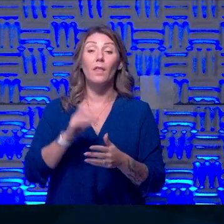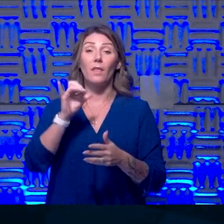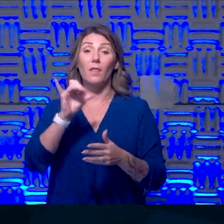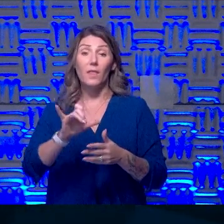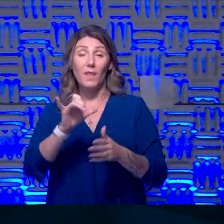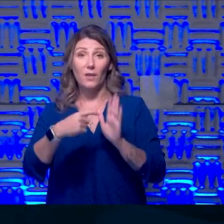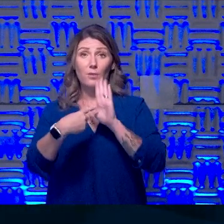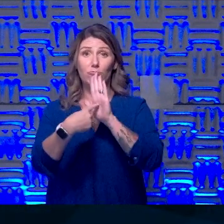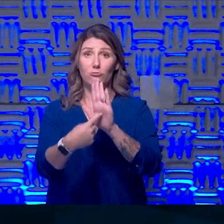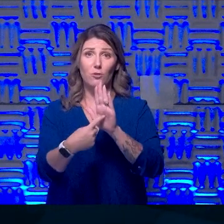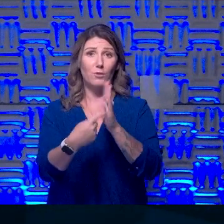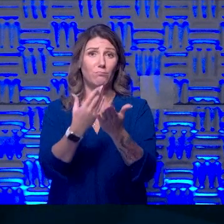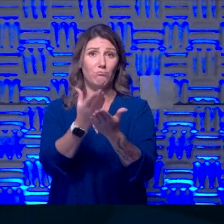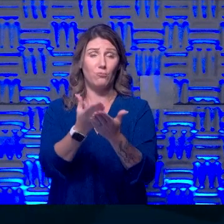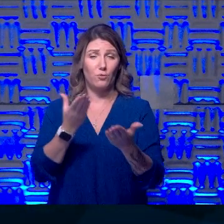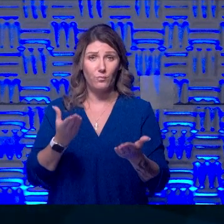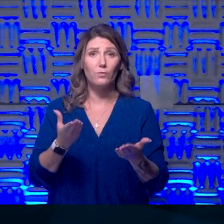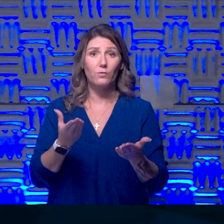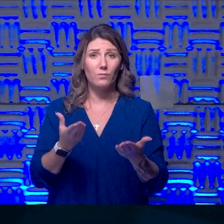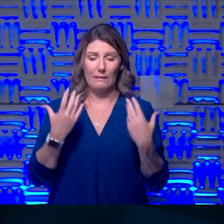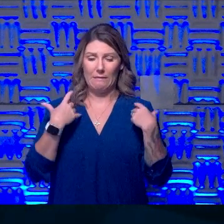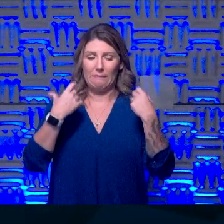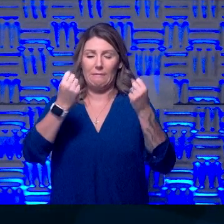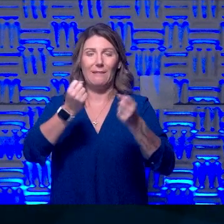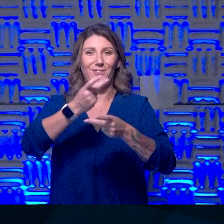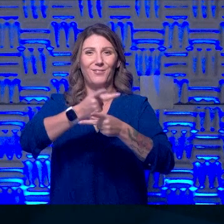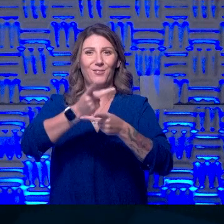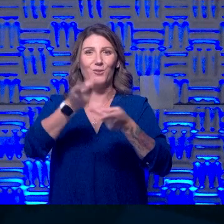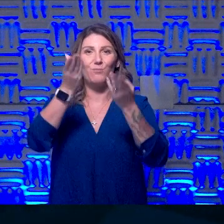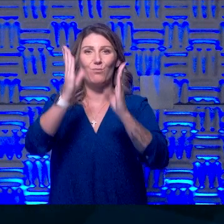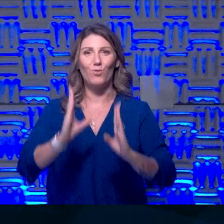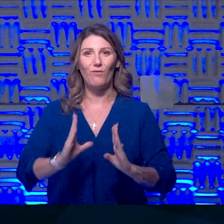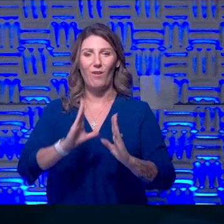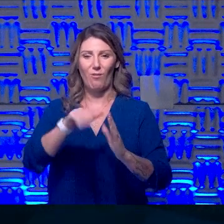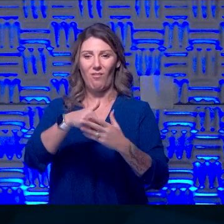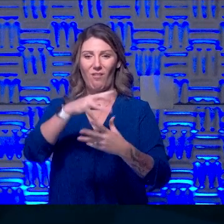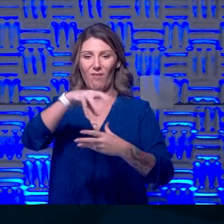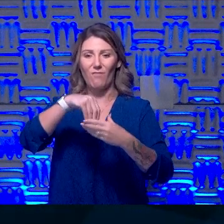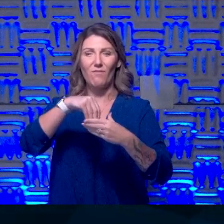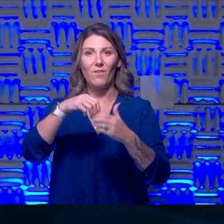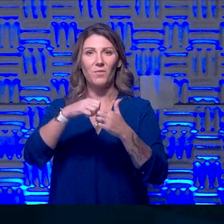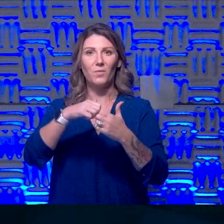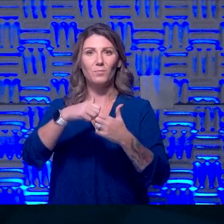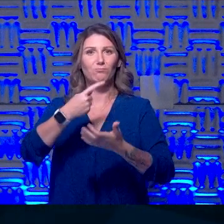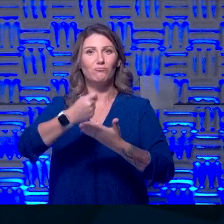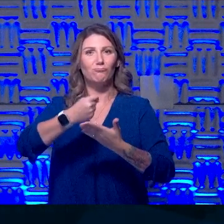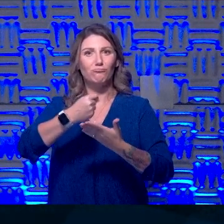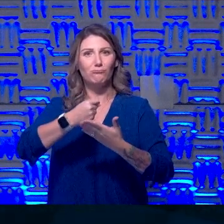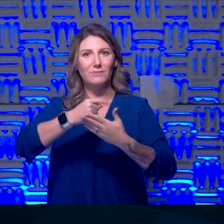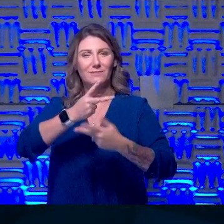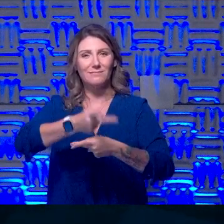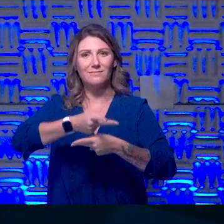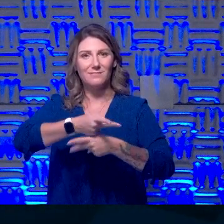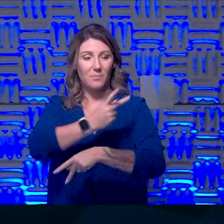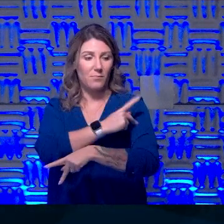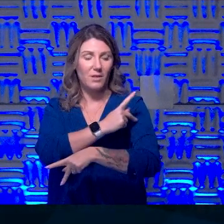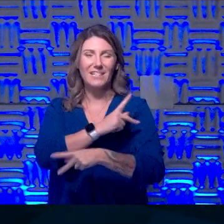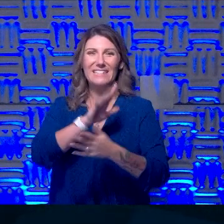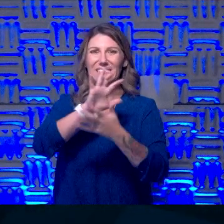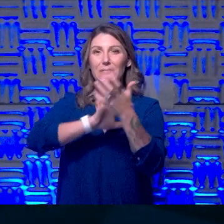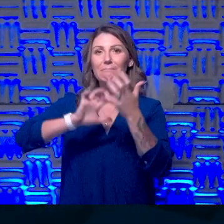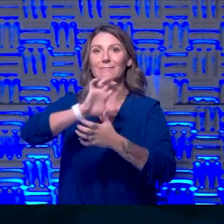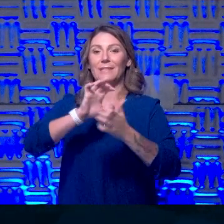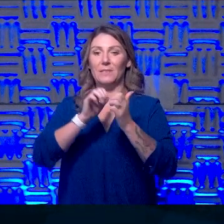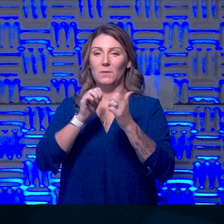testament to the healthcare providers that are involved in treating patients. So it's a bit of a mixed bag in our